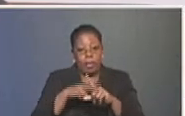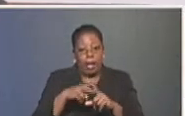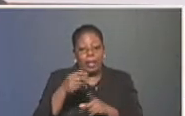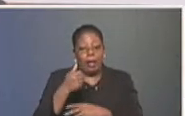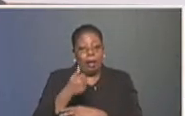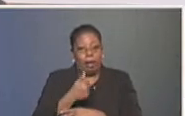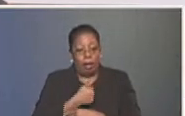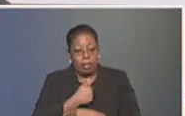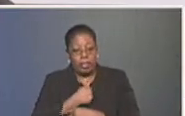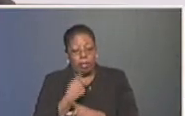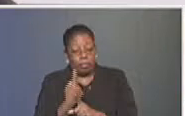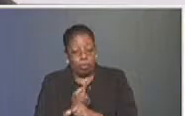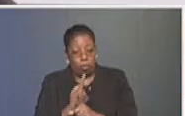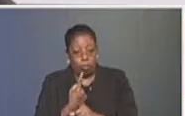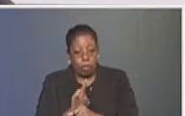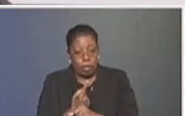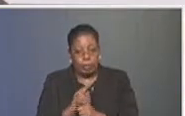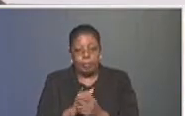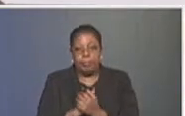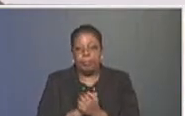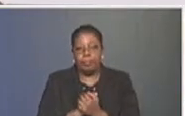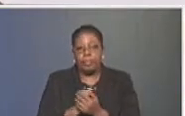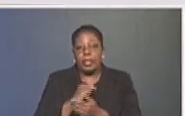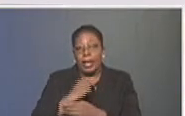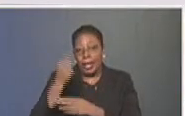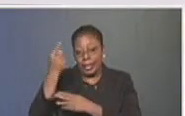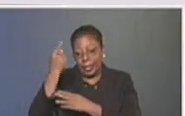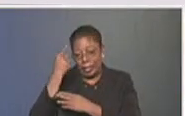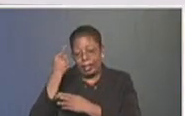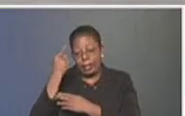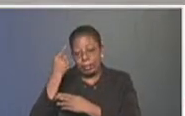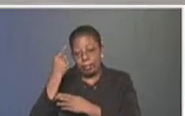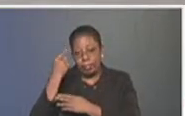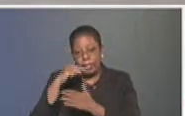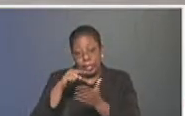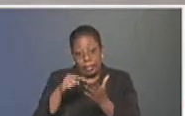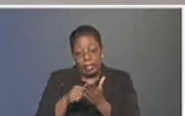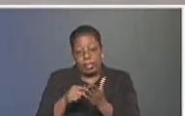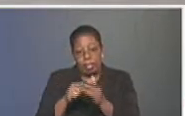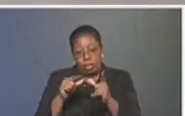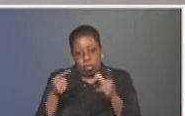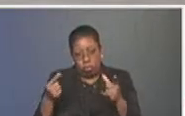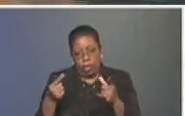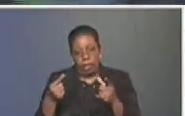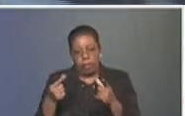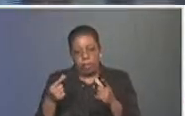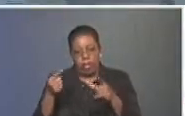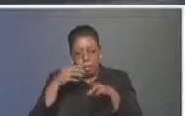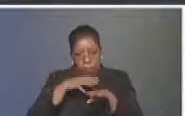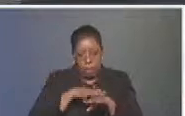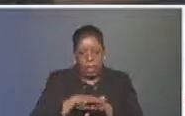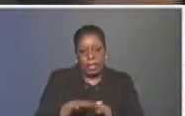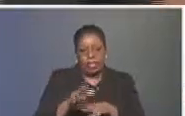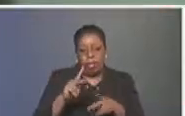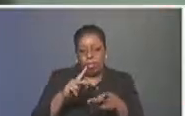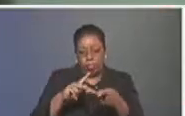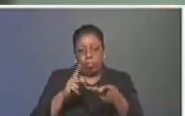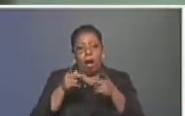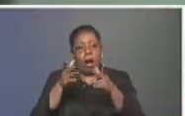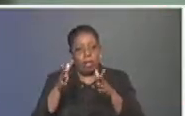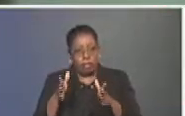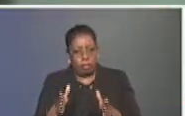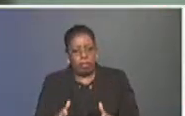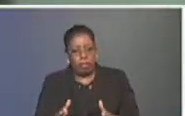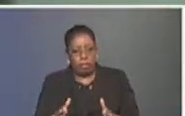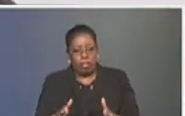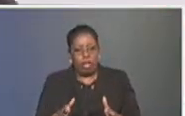ourselves appropriately. I think that this is quite a great synergistic blend of partners. Rubis, Bamboo, Lewis and St. Scotia, Cashingo,